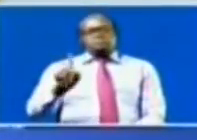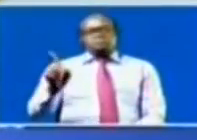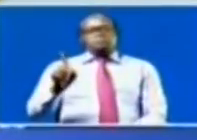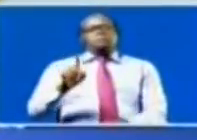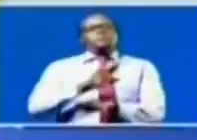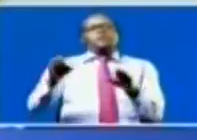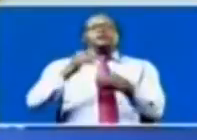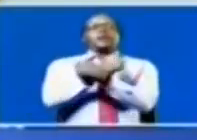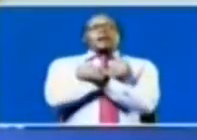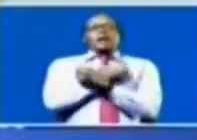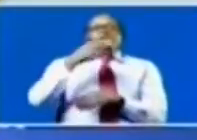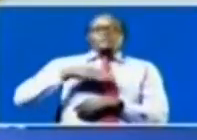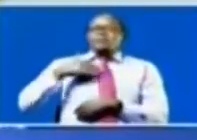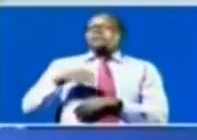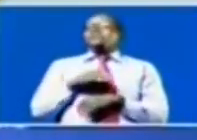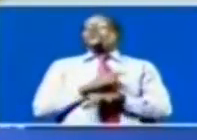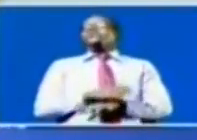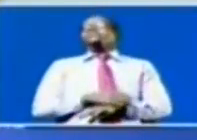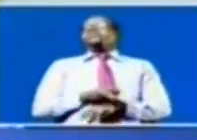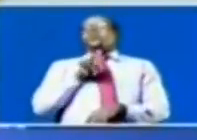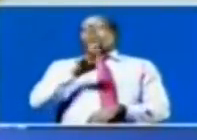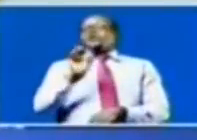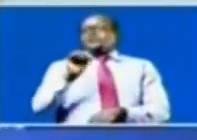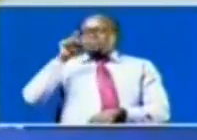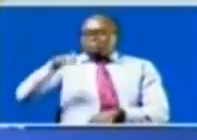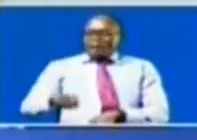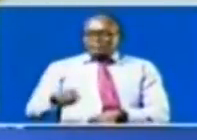love people who are fence-sitting. This country wants